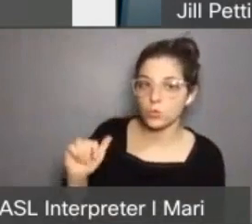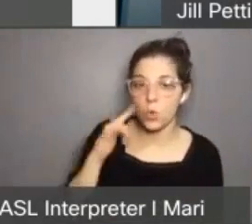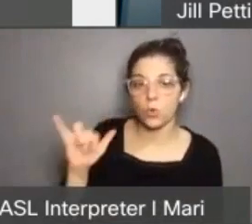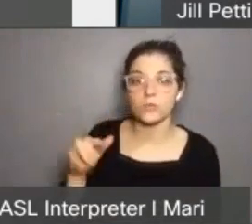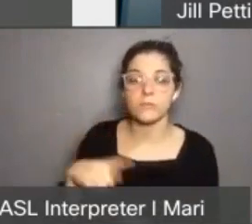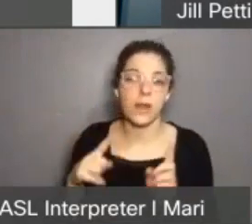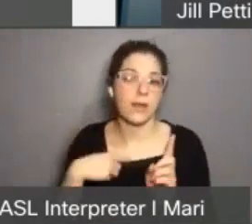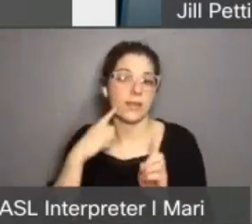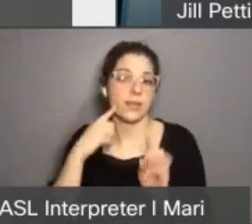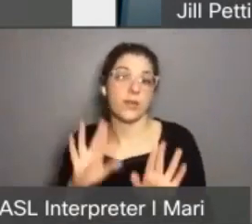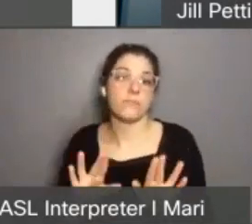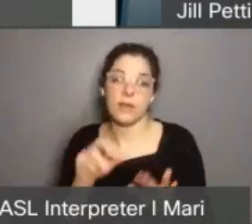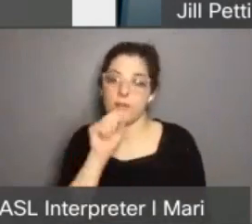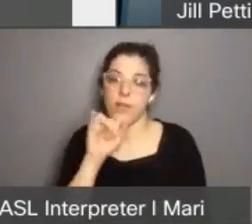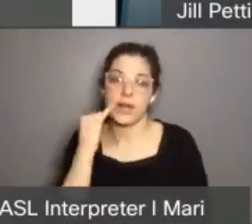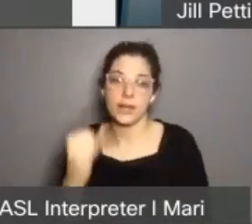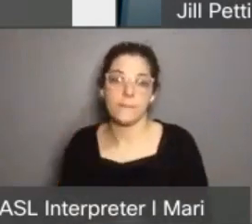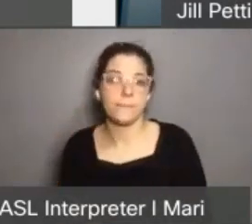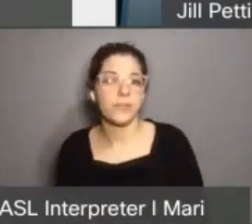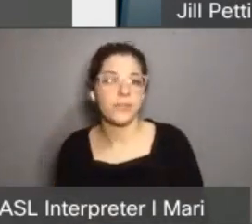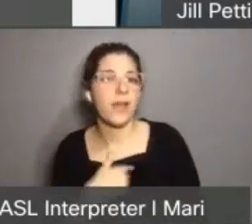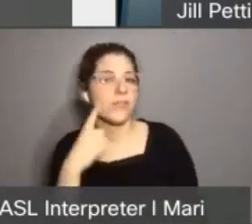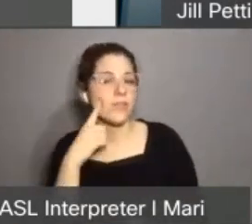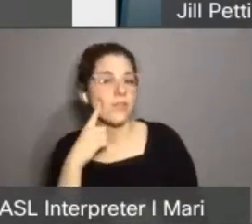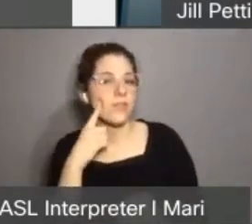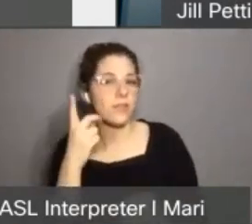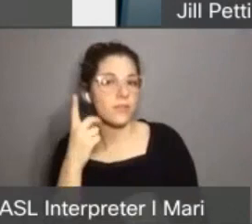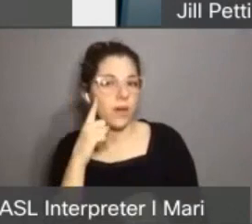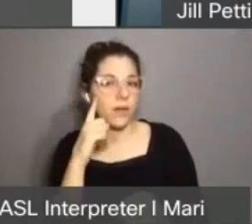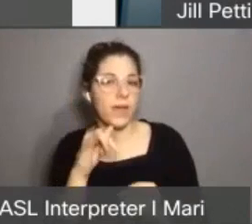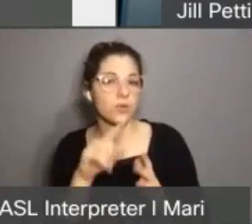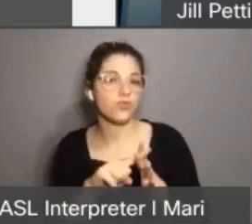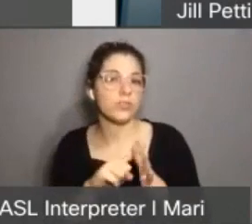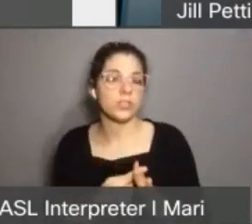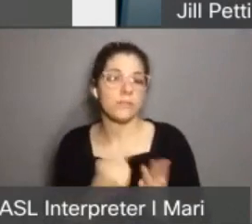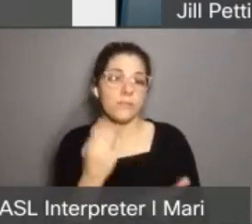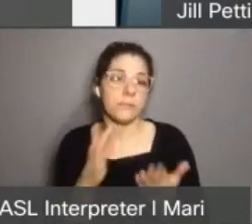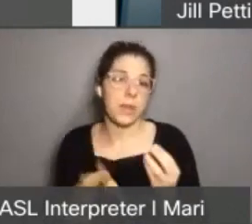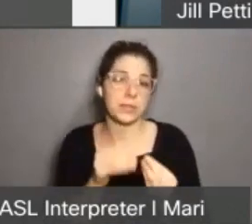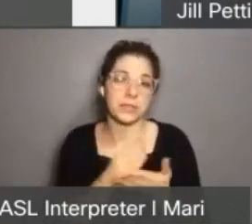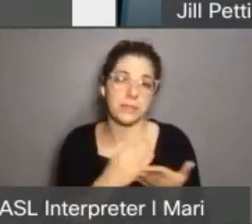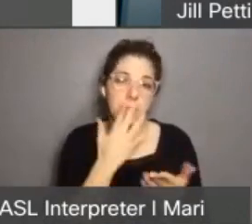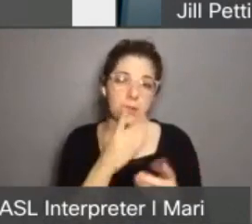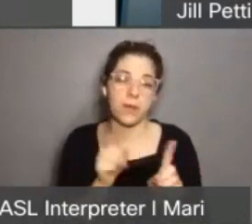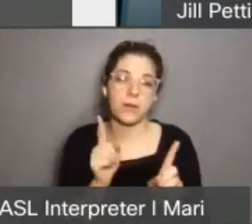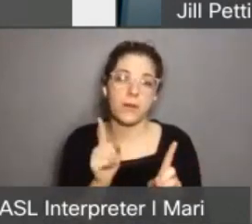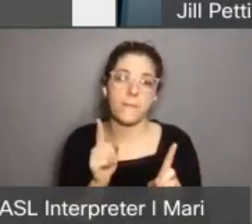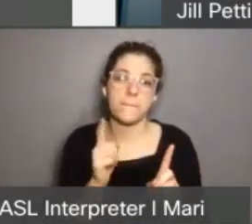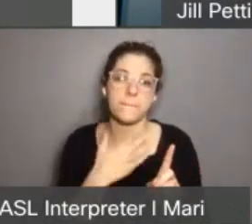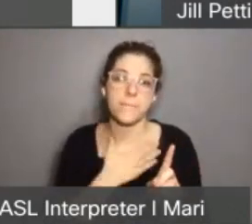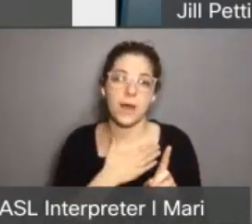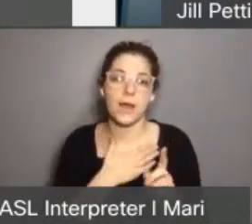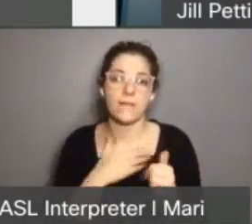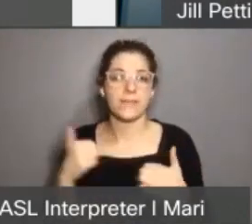think it's great. I love the idea. I saw that originally, and I mean, maybe we could add a little bit of it, but my big fear